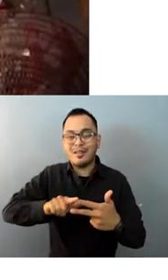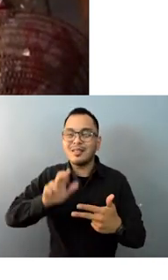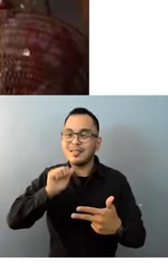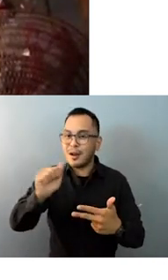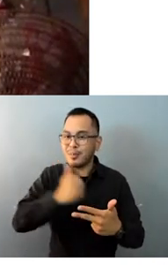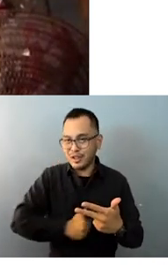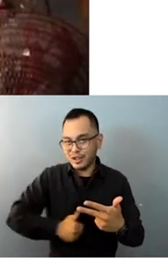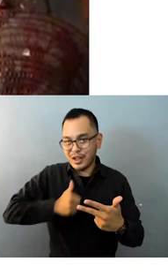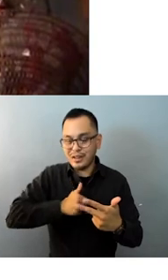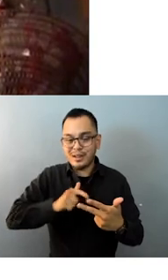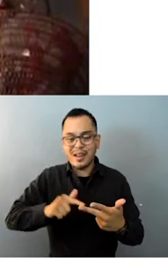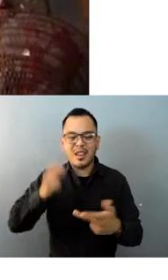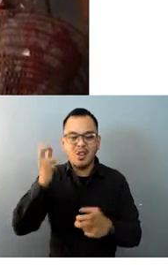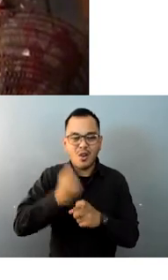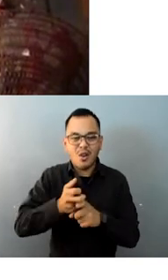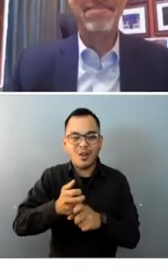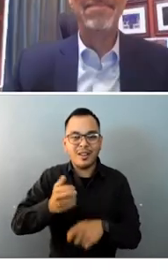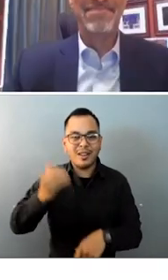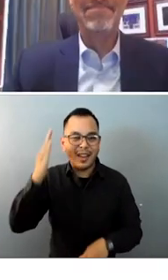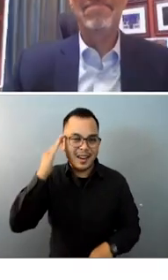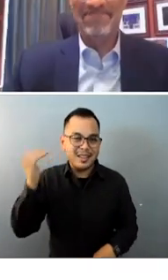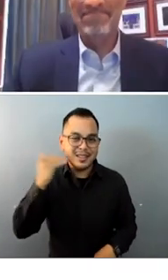unapologetic, and hard-headed.